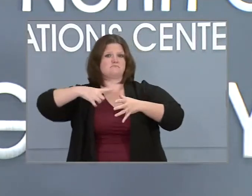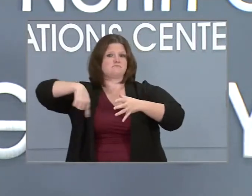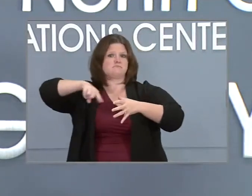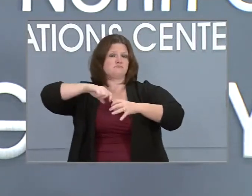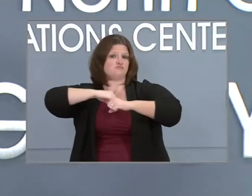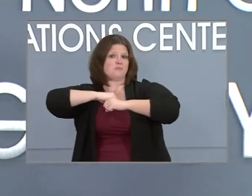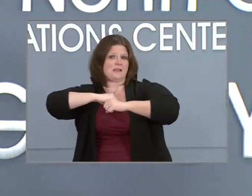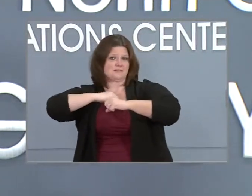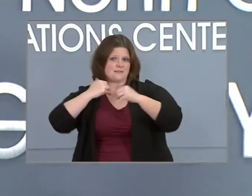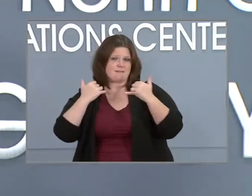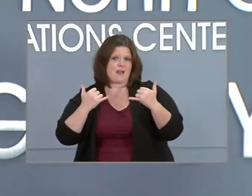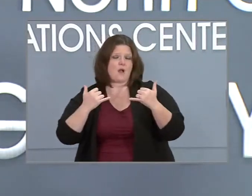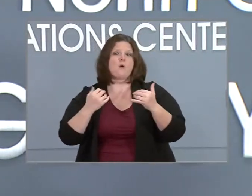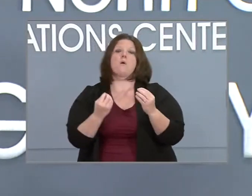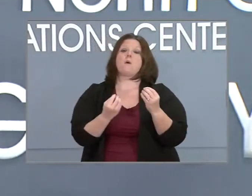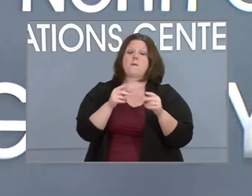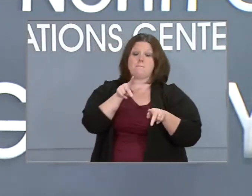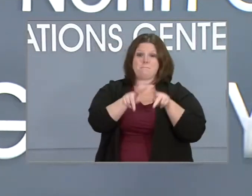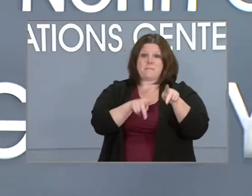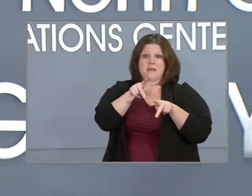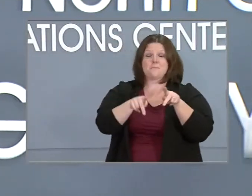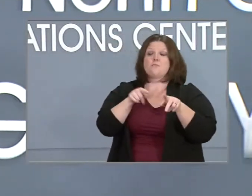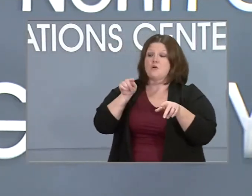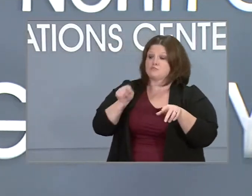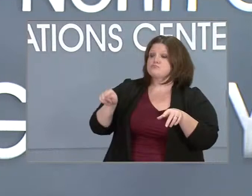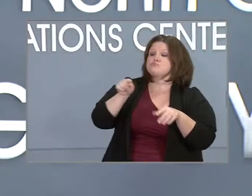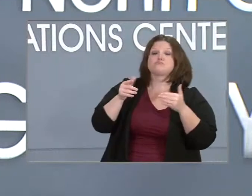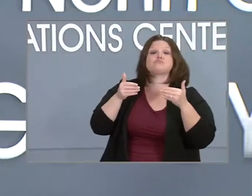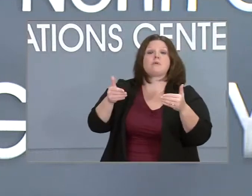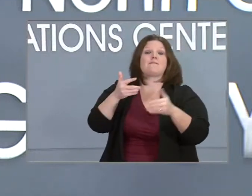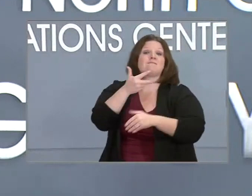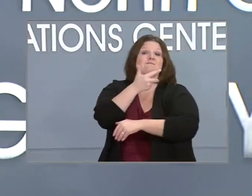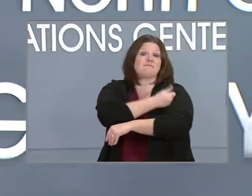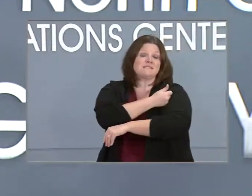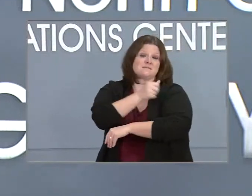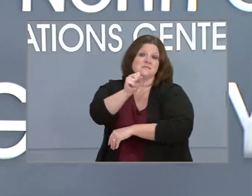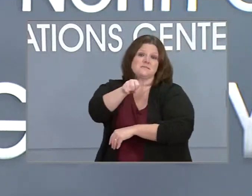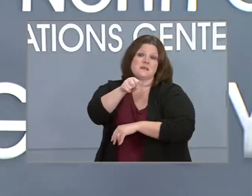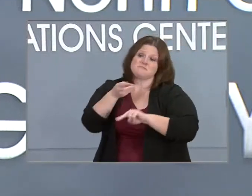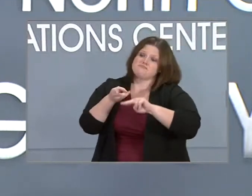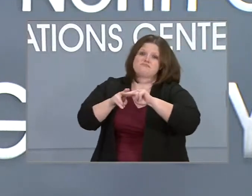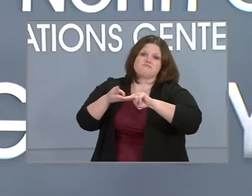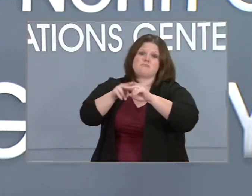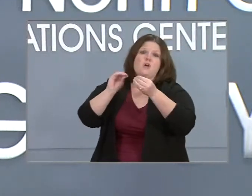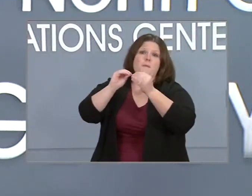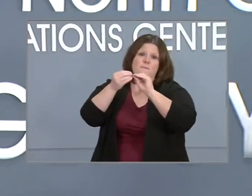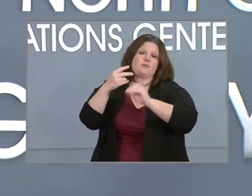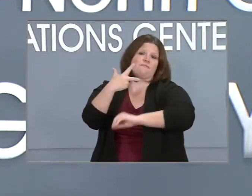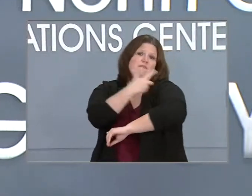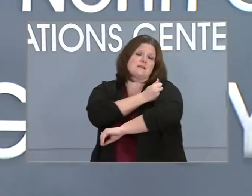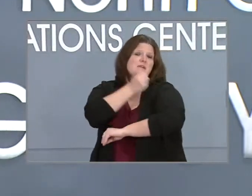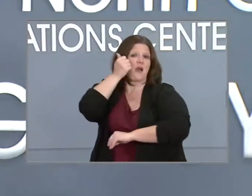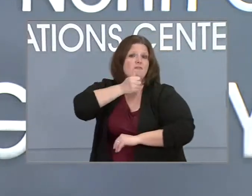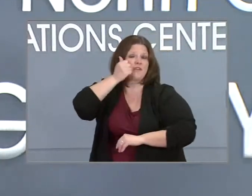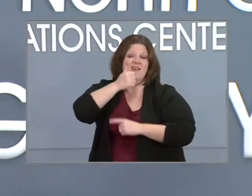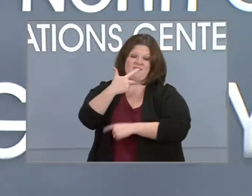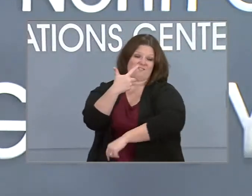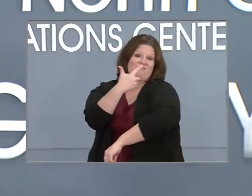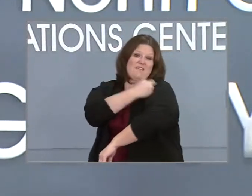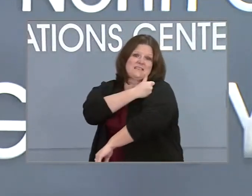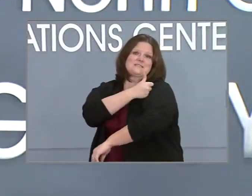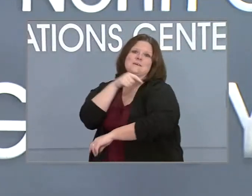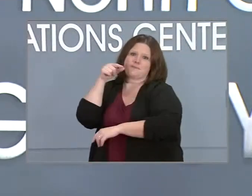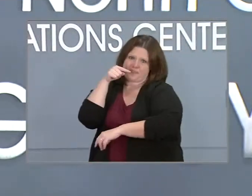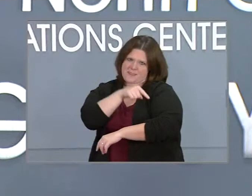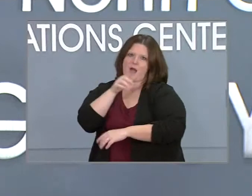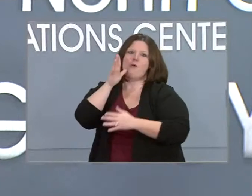we're getting more and more people vaccinated every day. That's what's going to work. That's where we're going